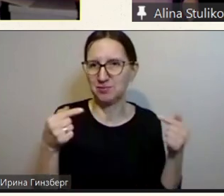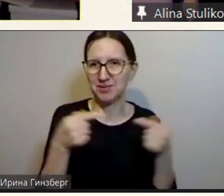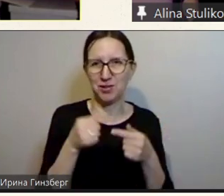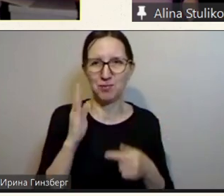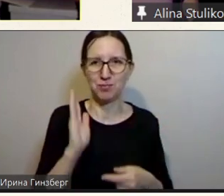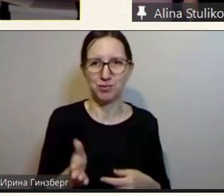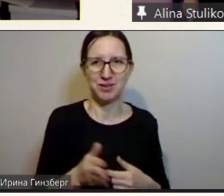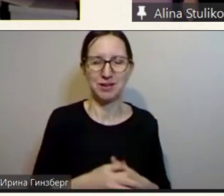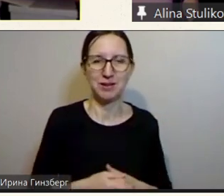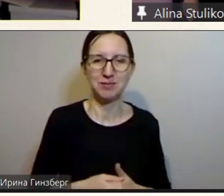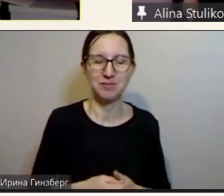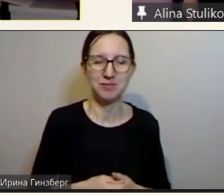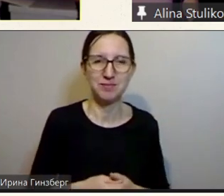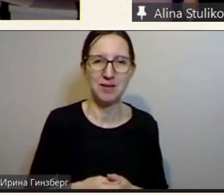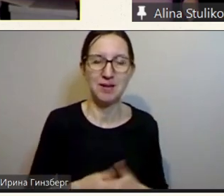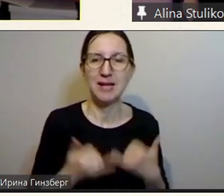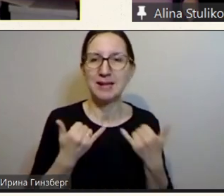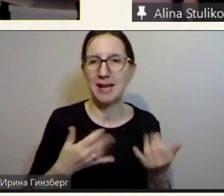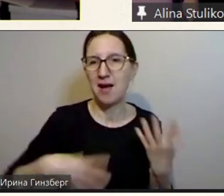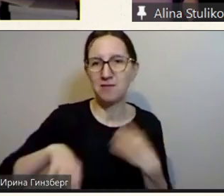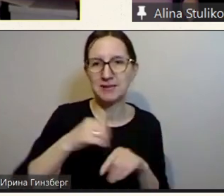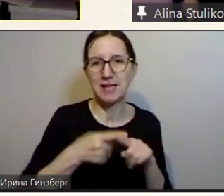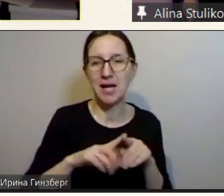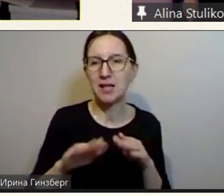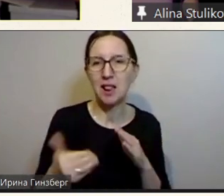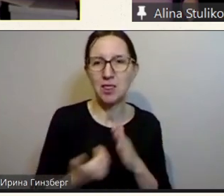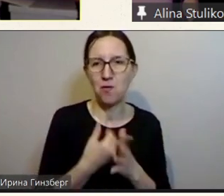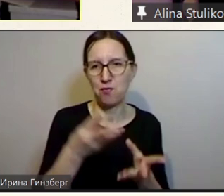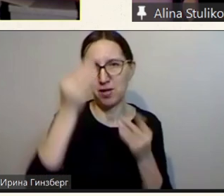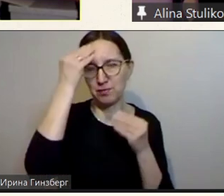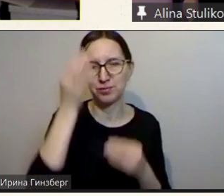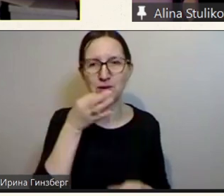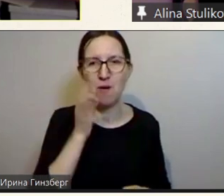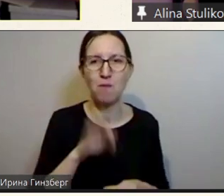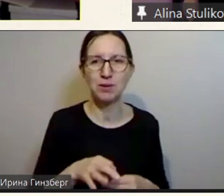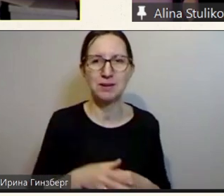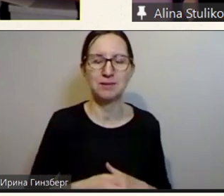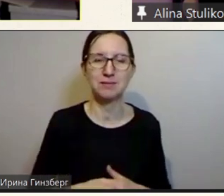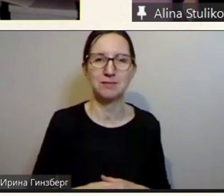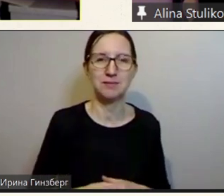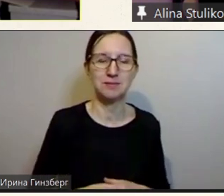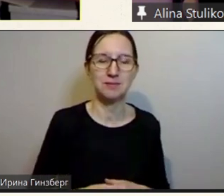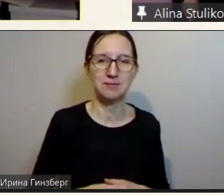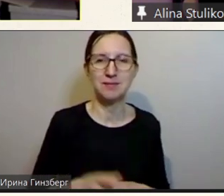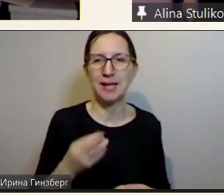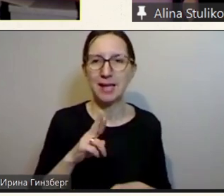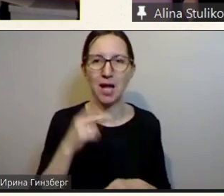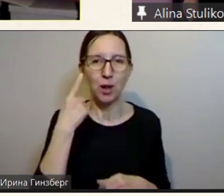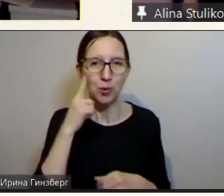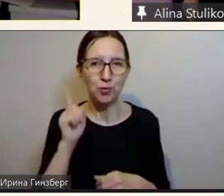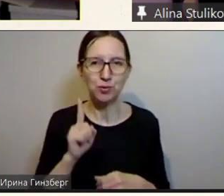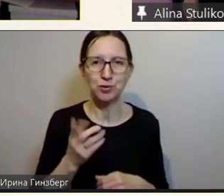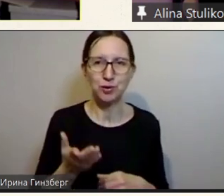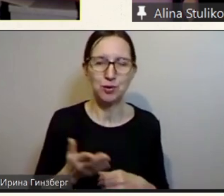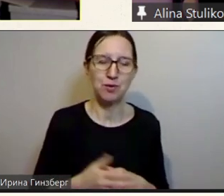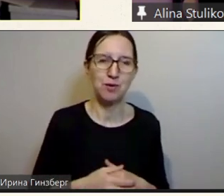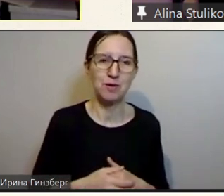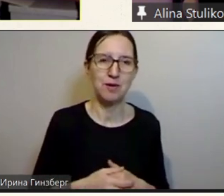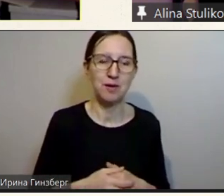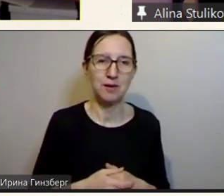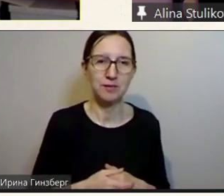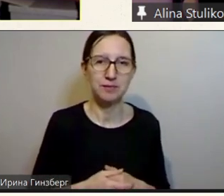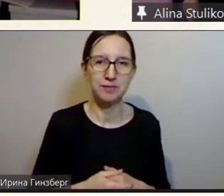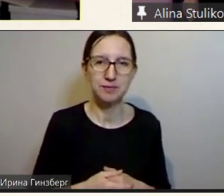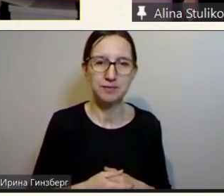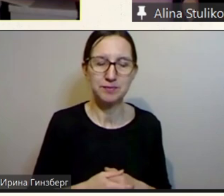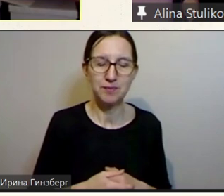it's a new experience for all of us, I think. And I think that this medium, this technology that we're